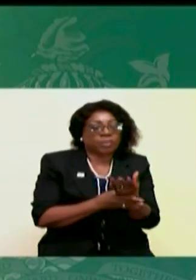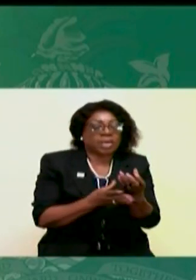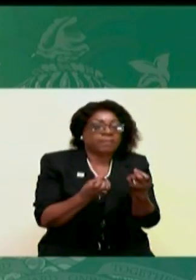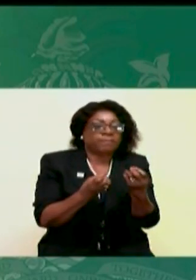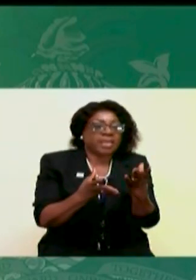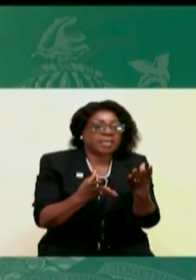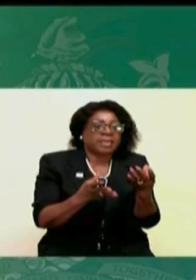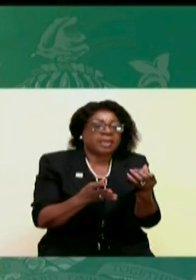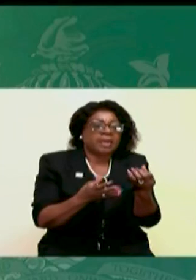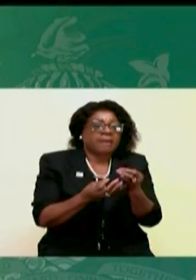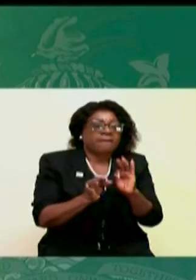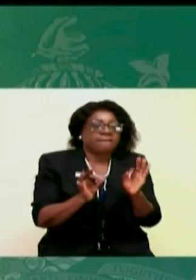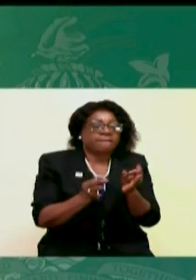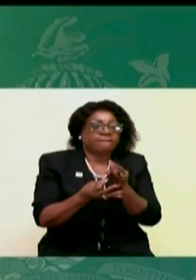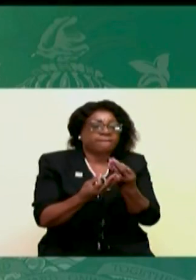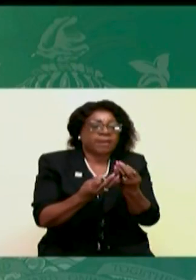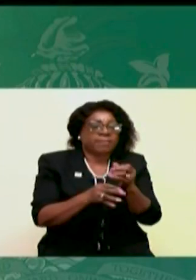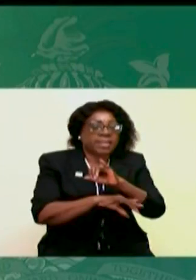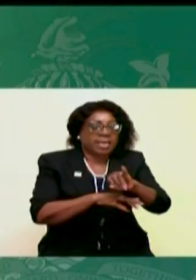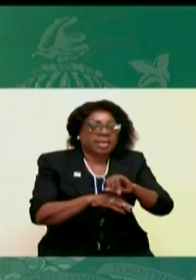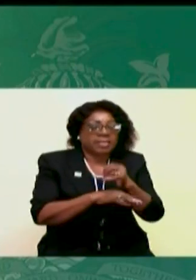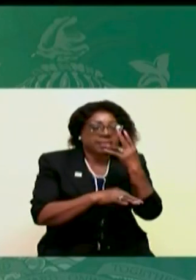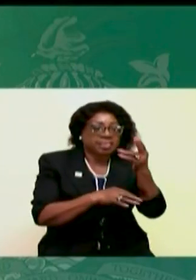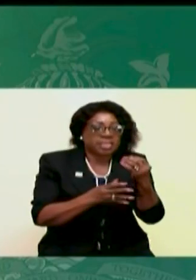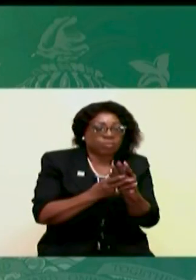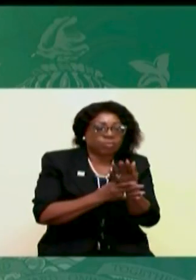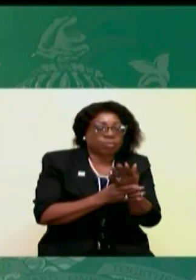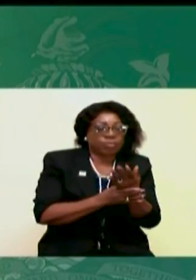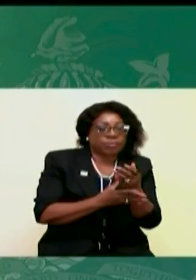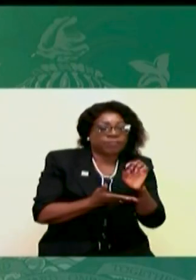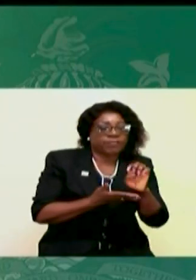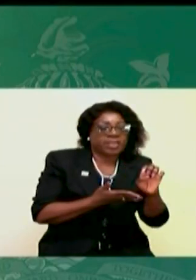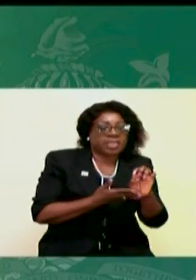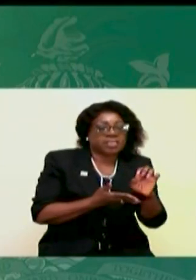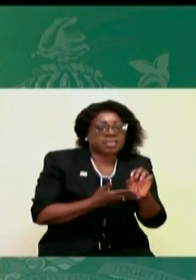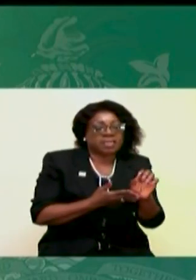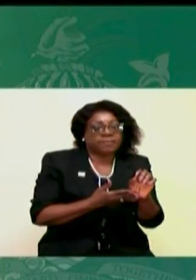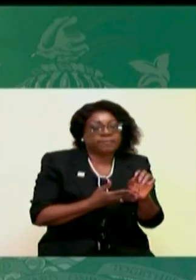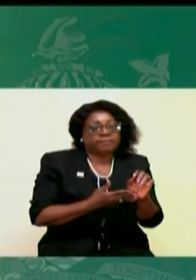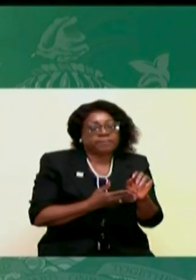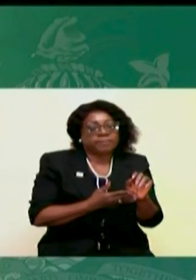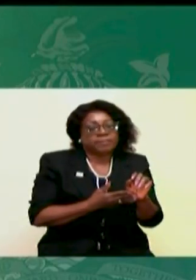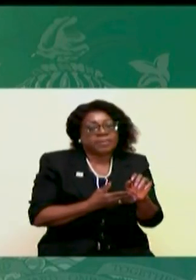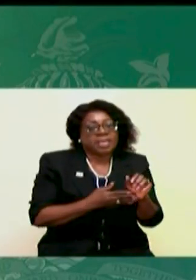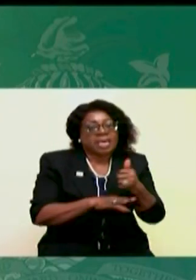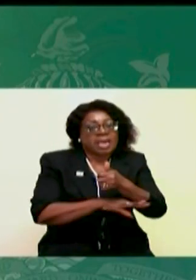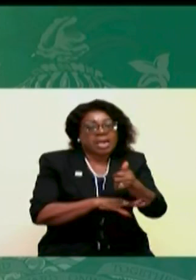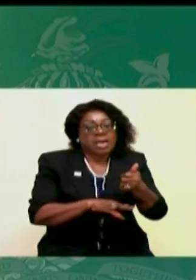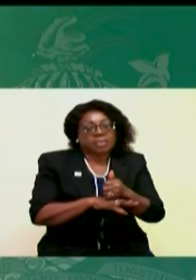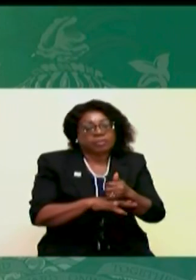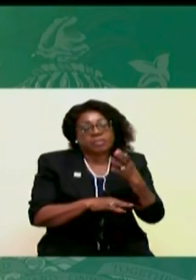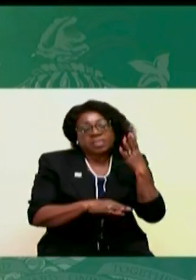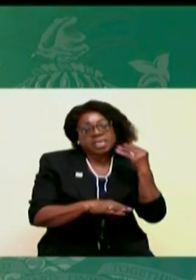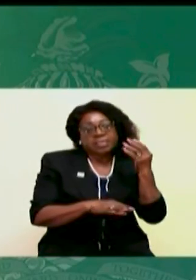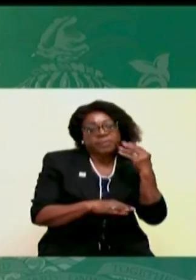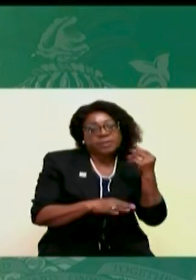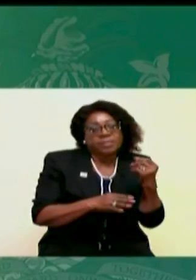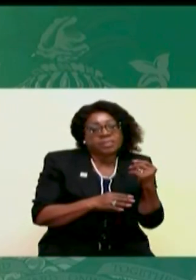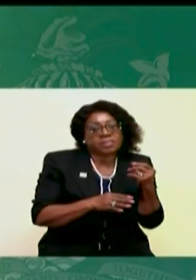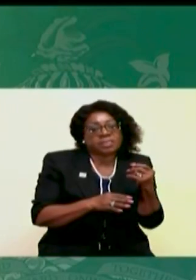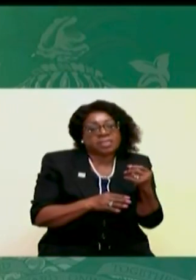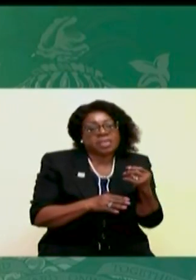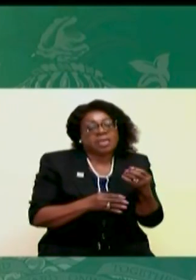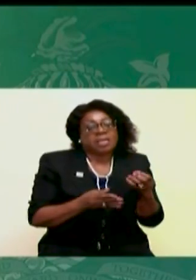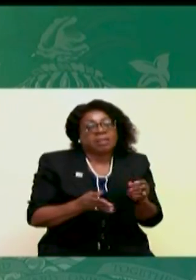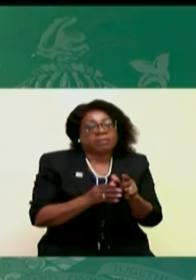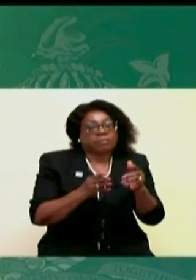in their nominal GDP growth. I'm happy to report, Madam Speaker, that Andras experienced significant